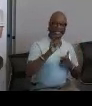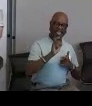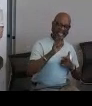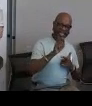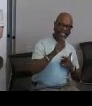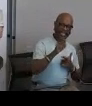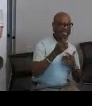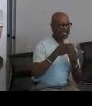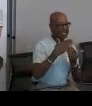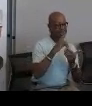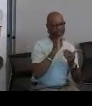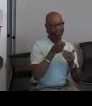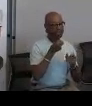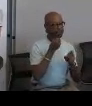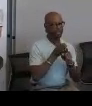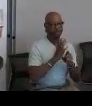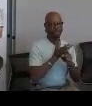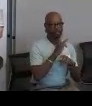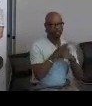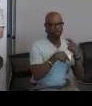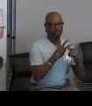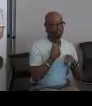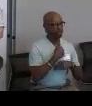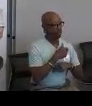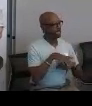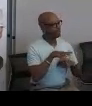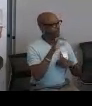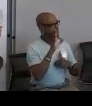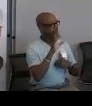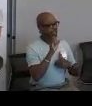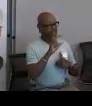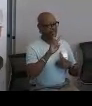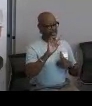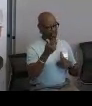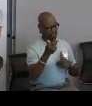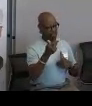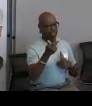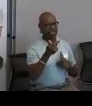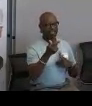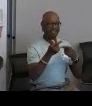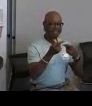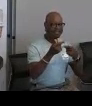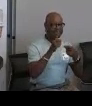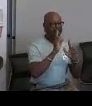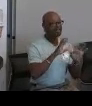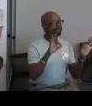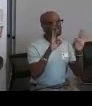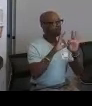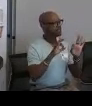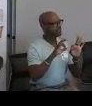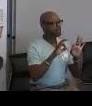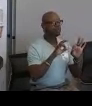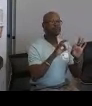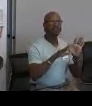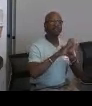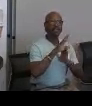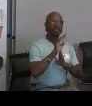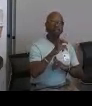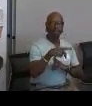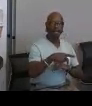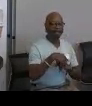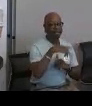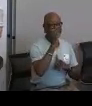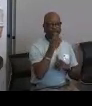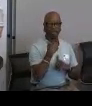world impact. We find that SVG is particularly relevant to mapping because,